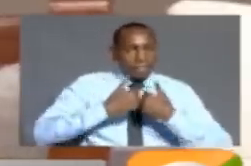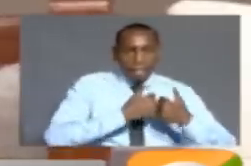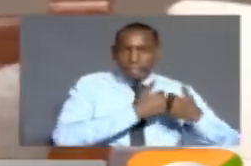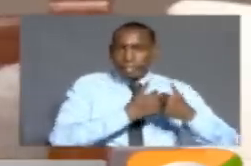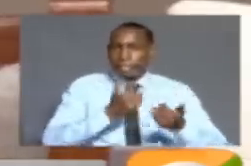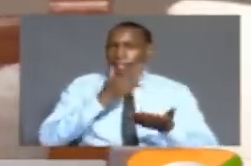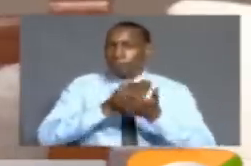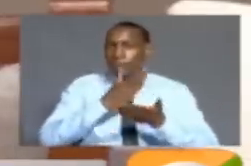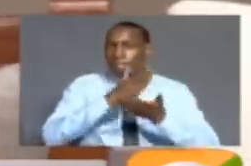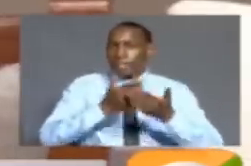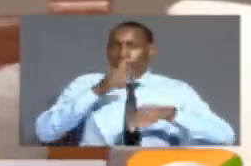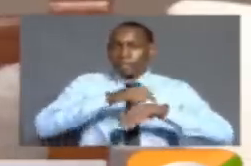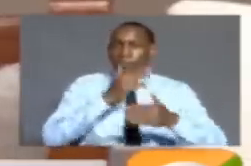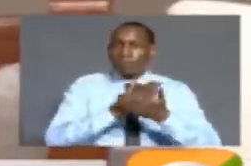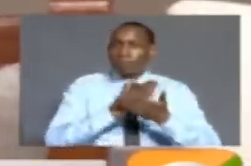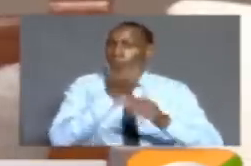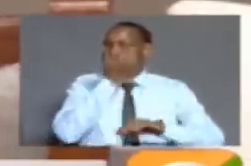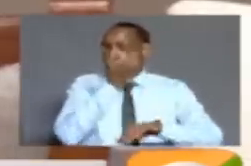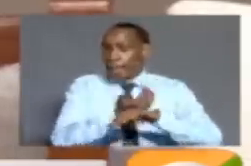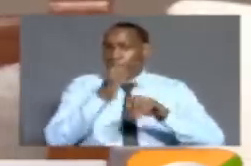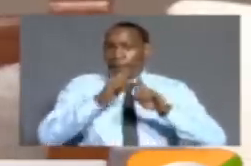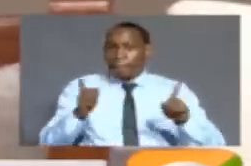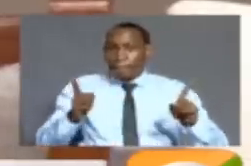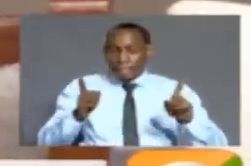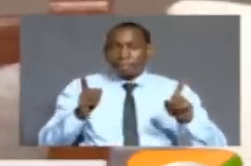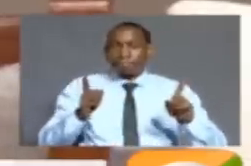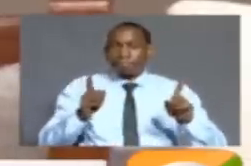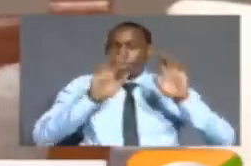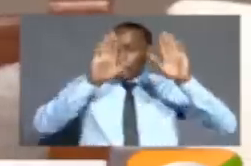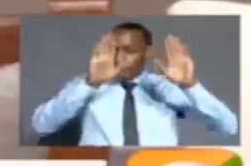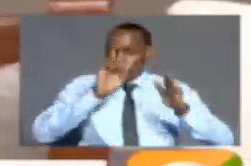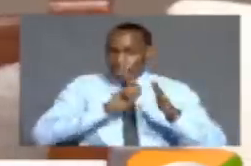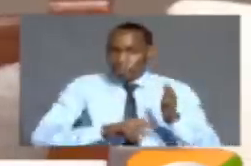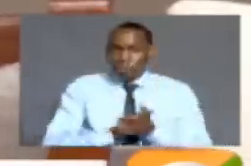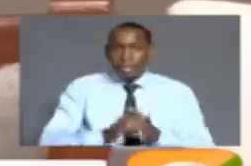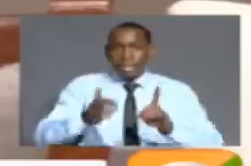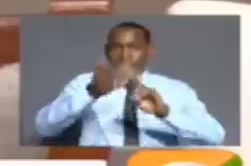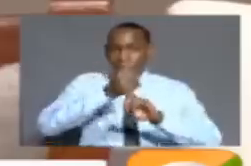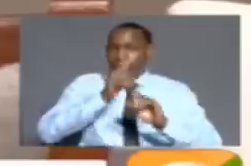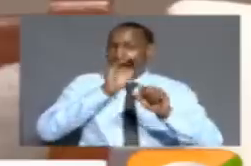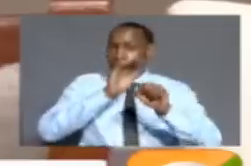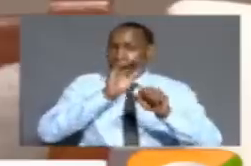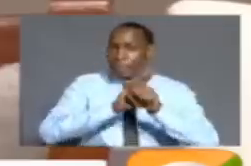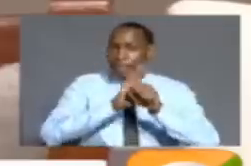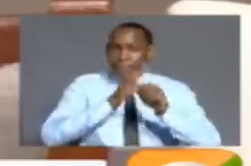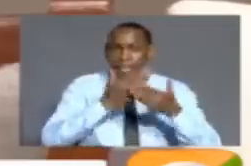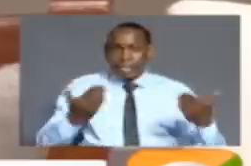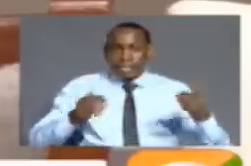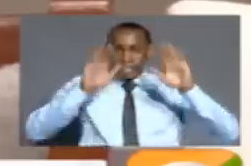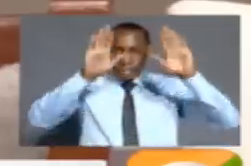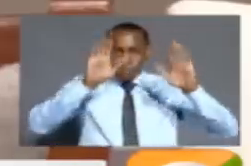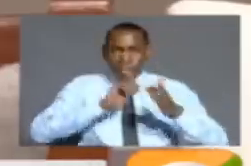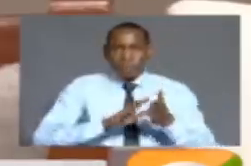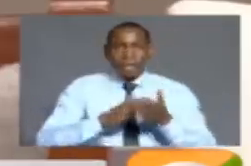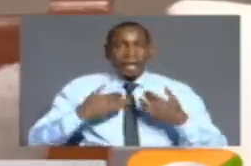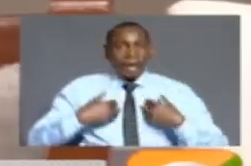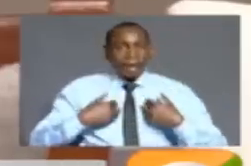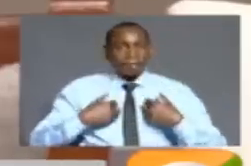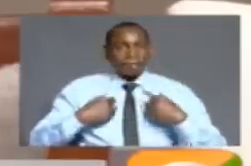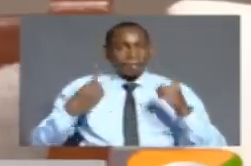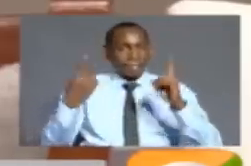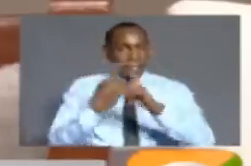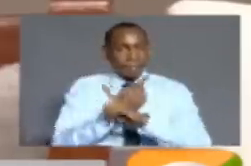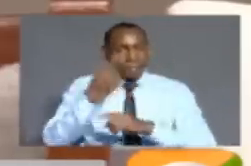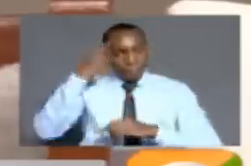obviously, because sometimes it's really difficult. But at the end of the day, you achieve a lot more. And as long as I'm able to make a difference for my people in